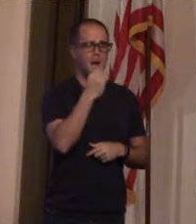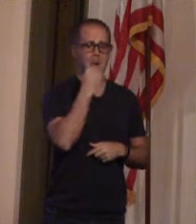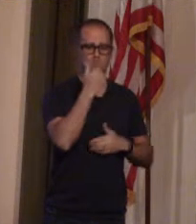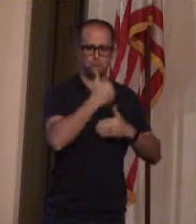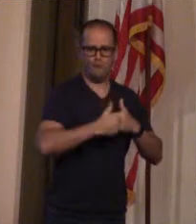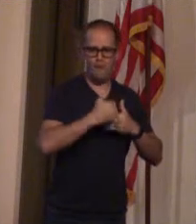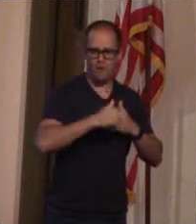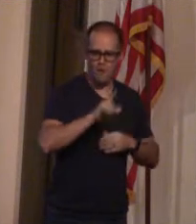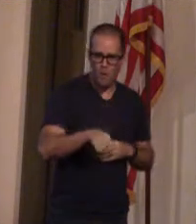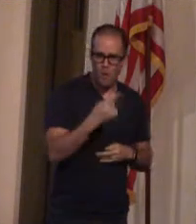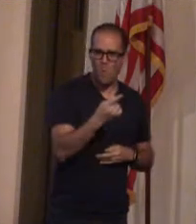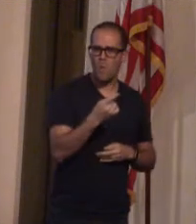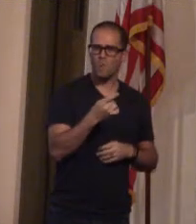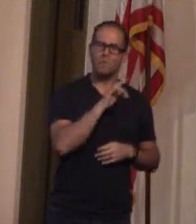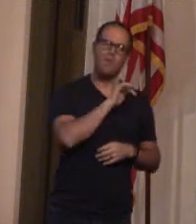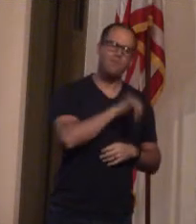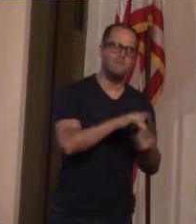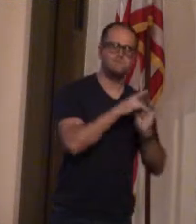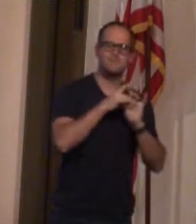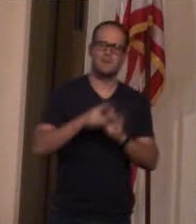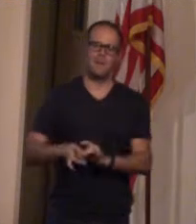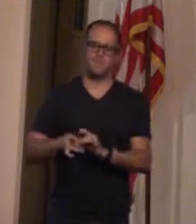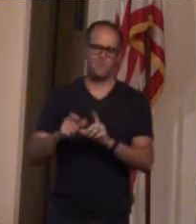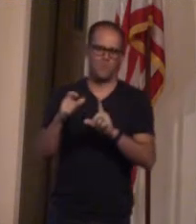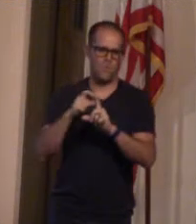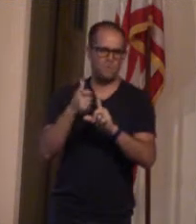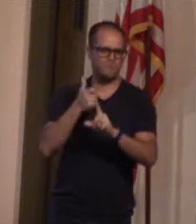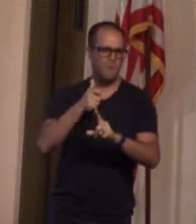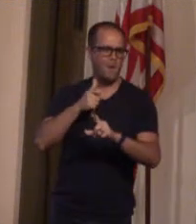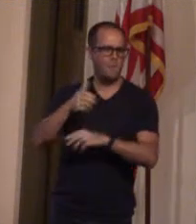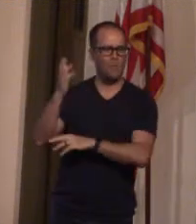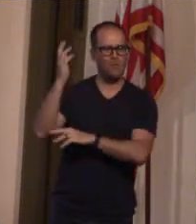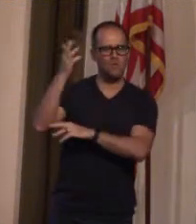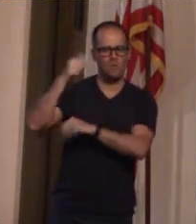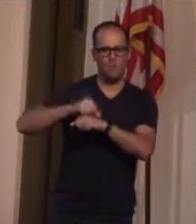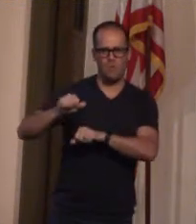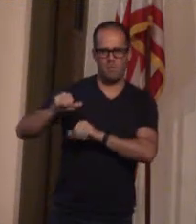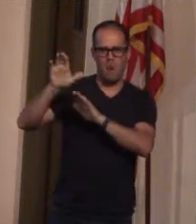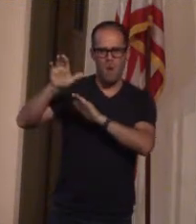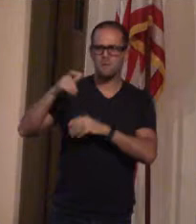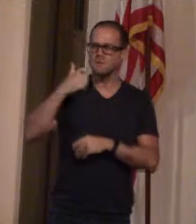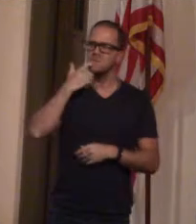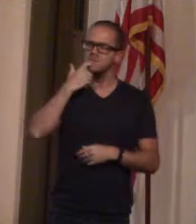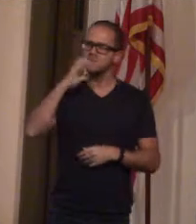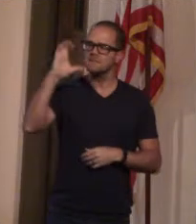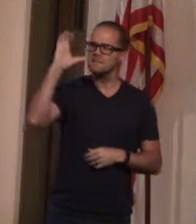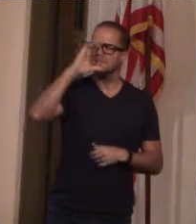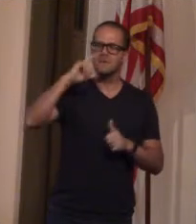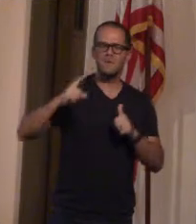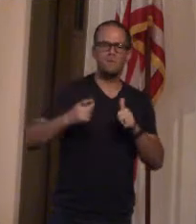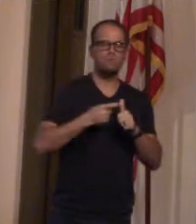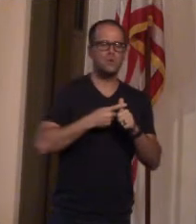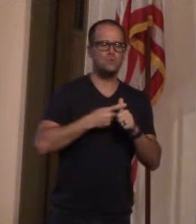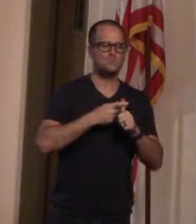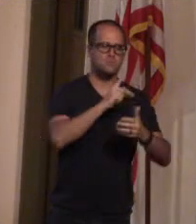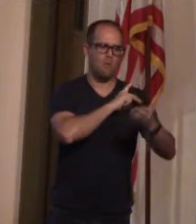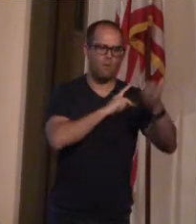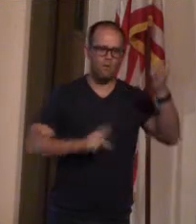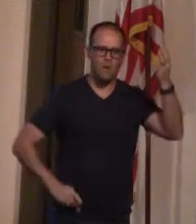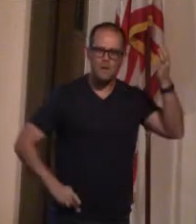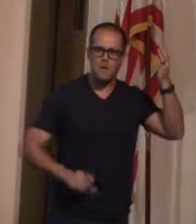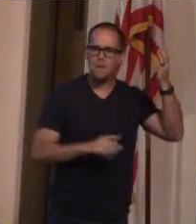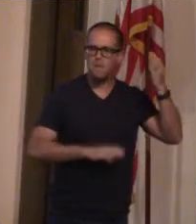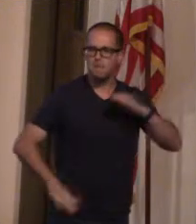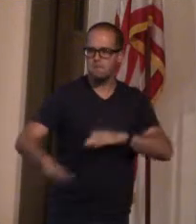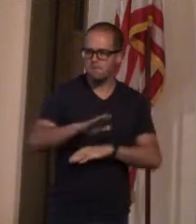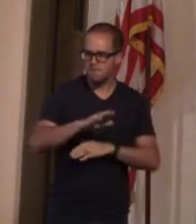this, but here's my way, at least for today. Live not by bread alone refers directly to his words